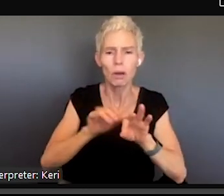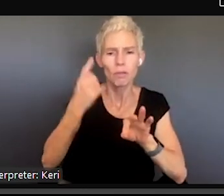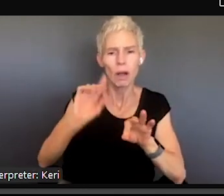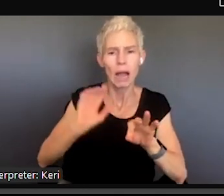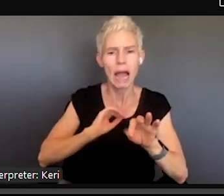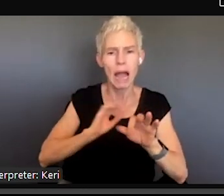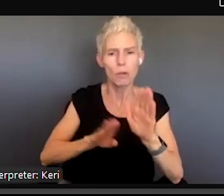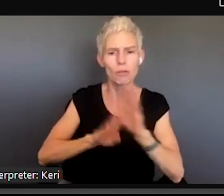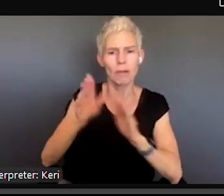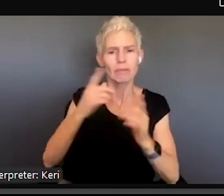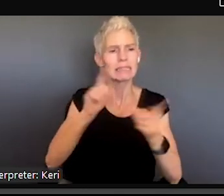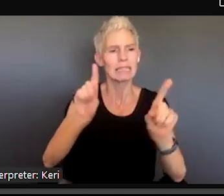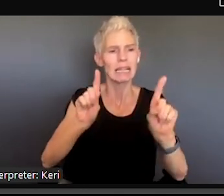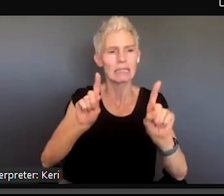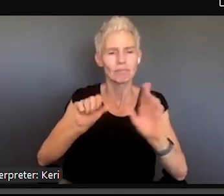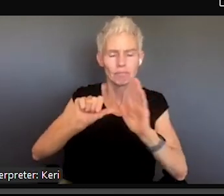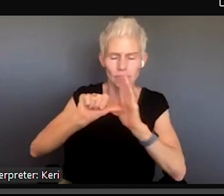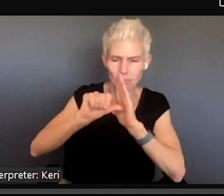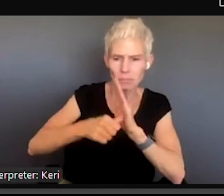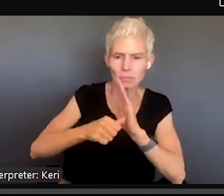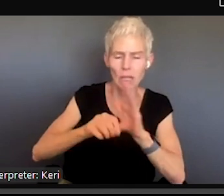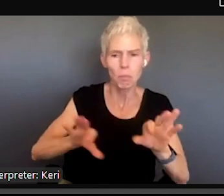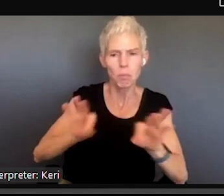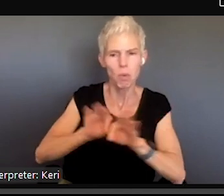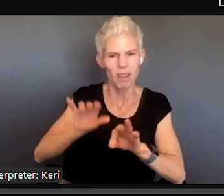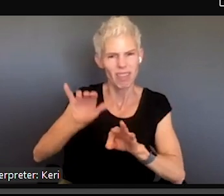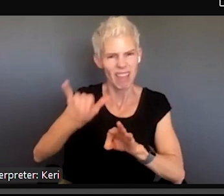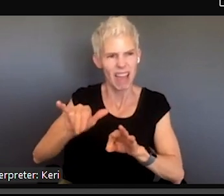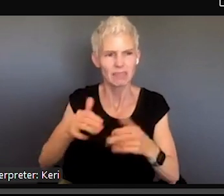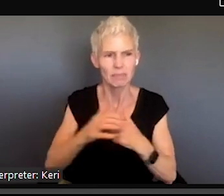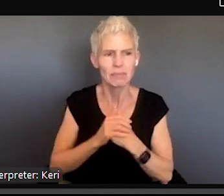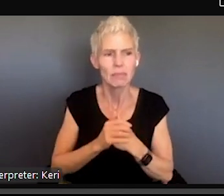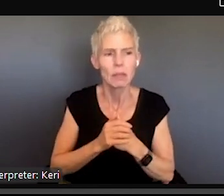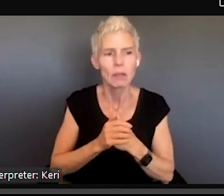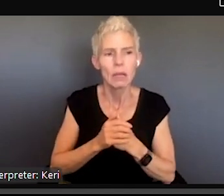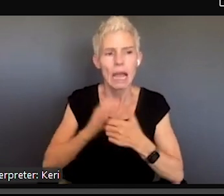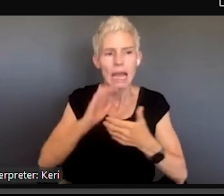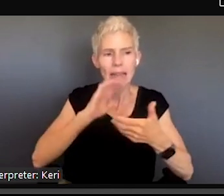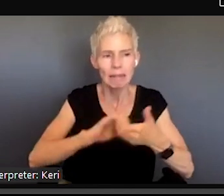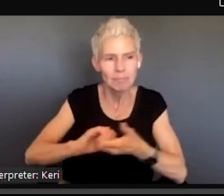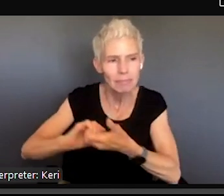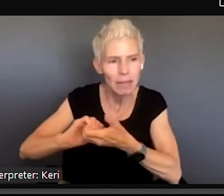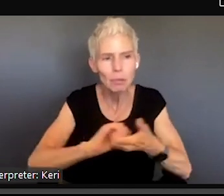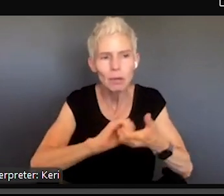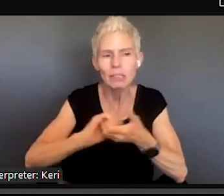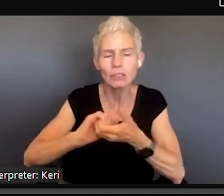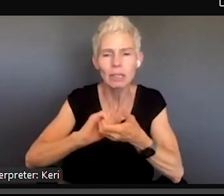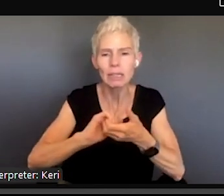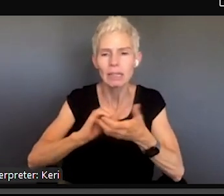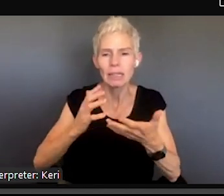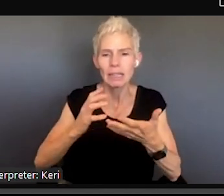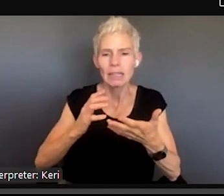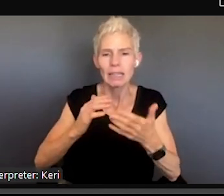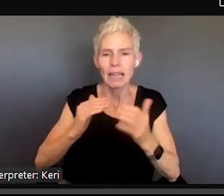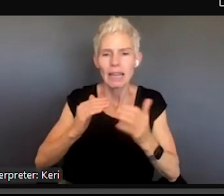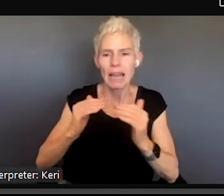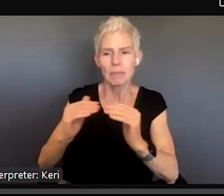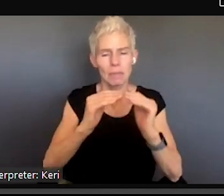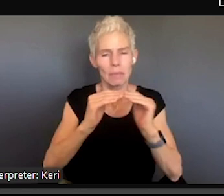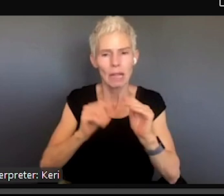can't emphasize how important that element has been, and the collaboration and partnership that we've been able to develop,